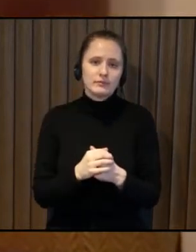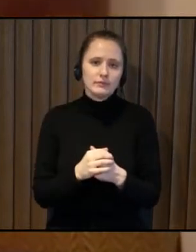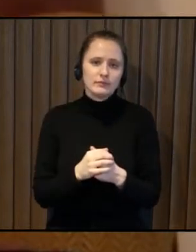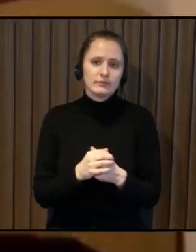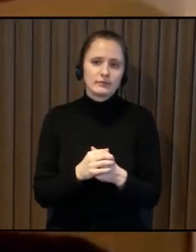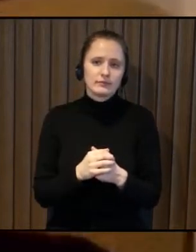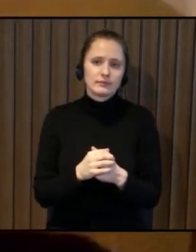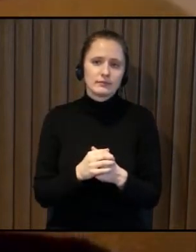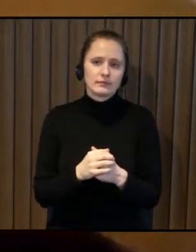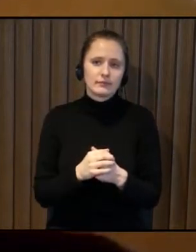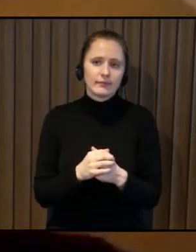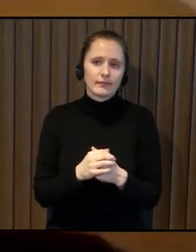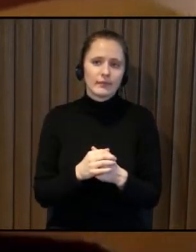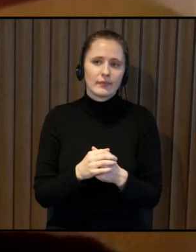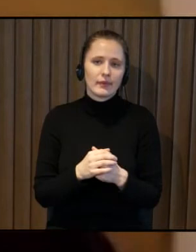can